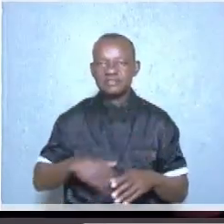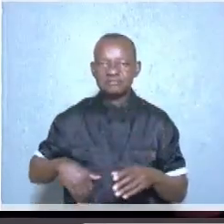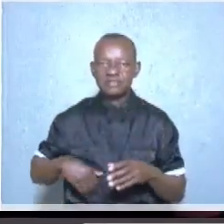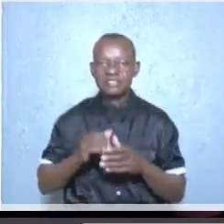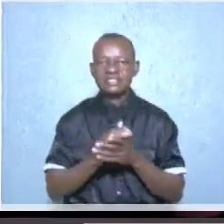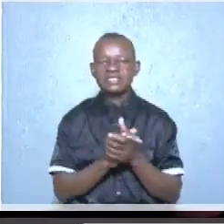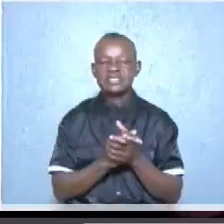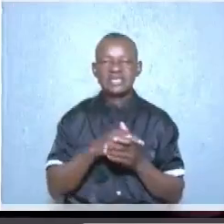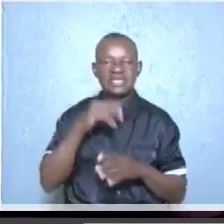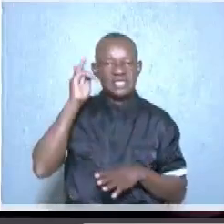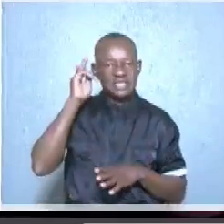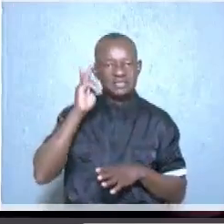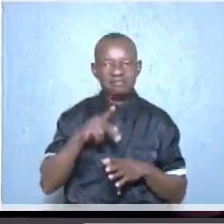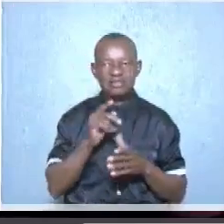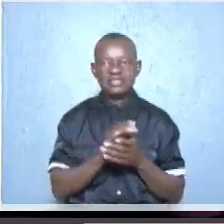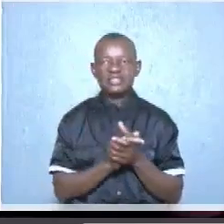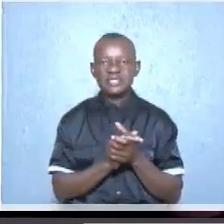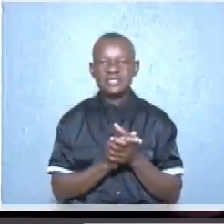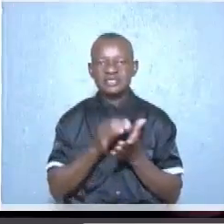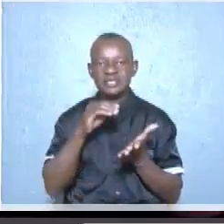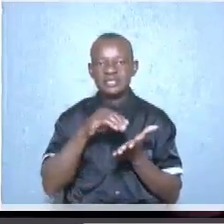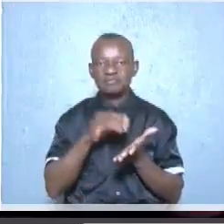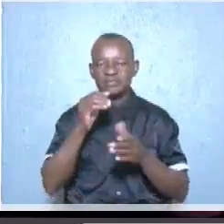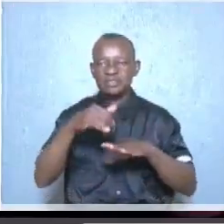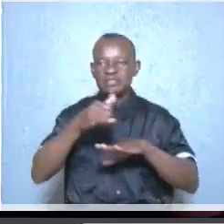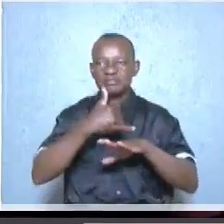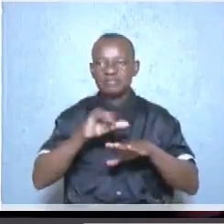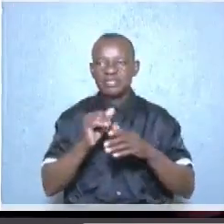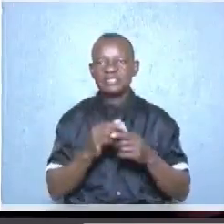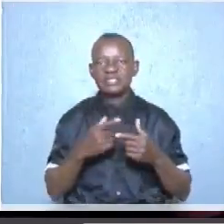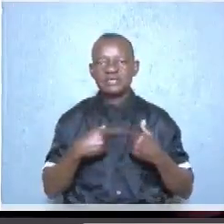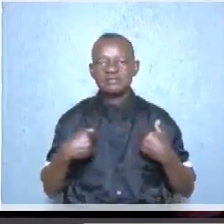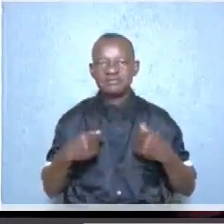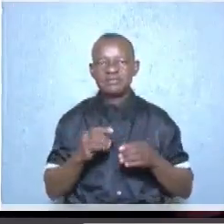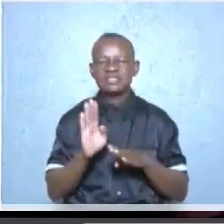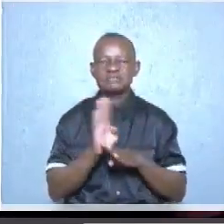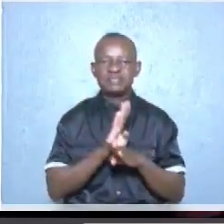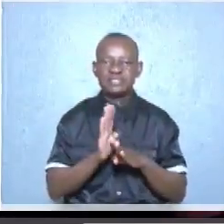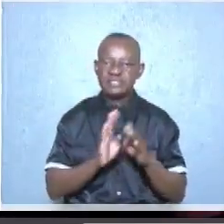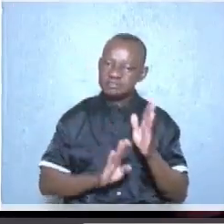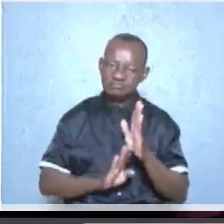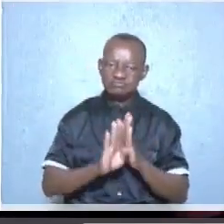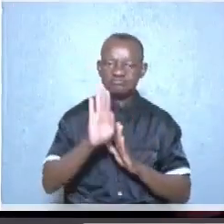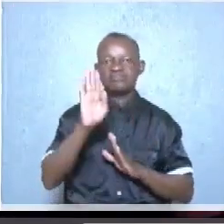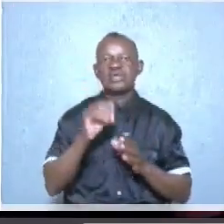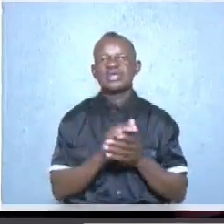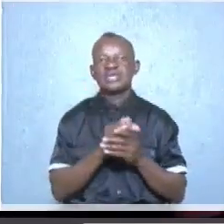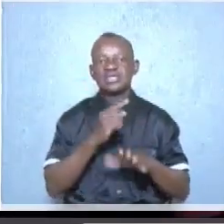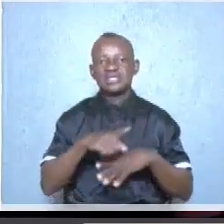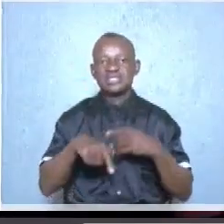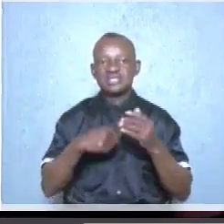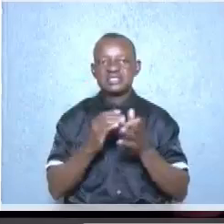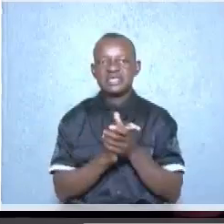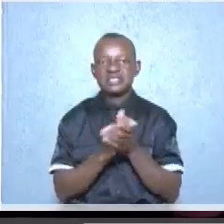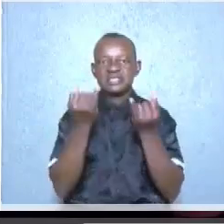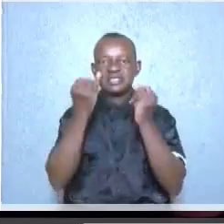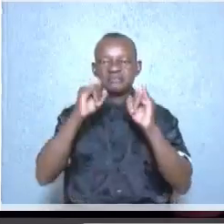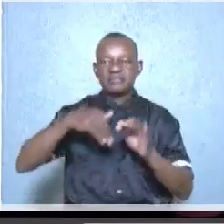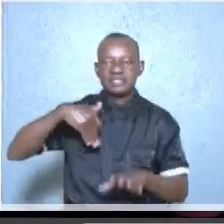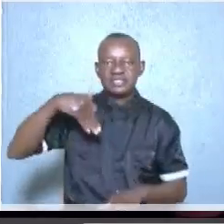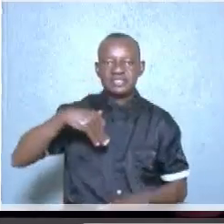place for us to do business in an independent Namibia. So I always say that him, our founding